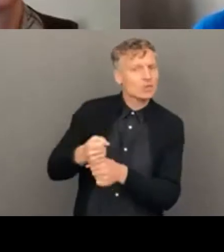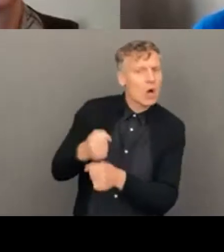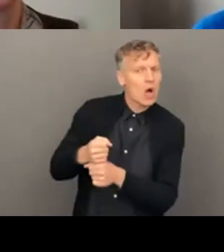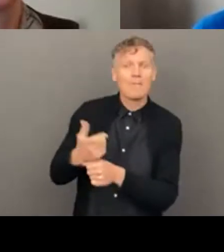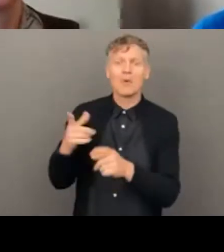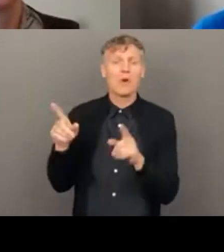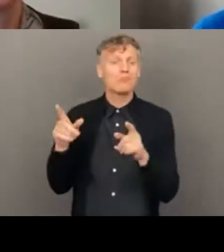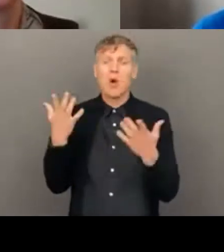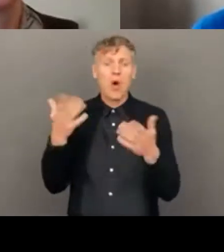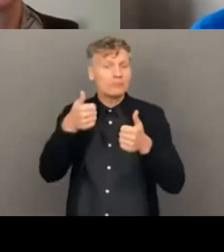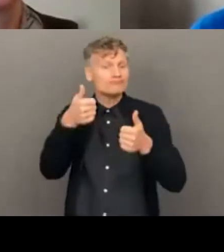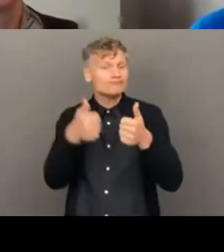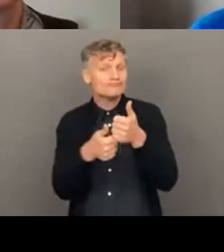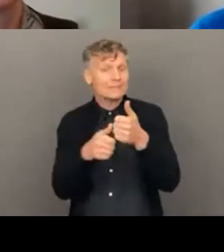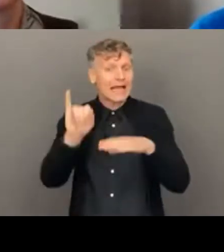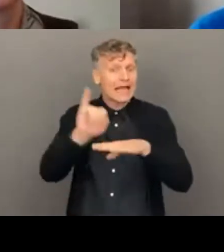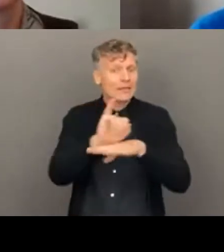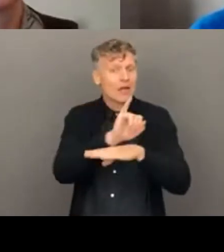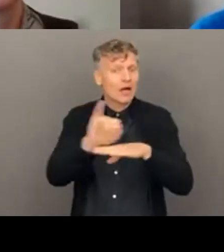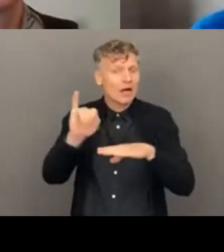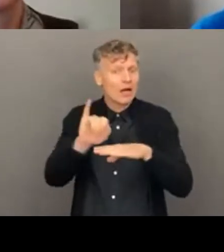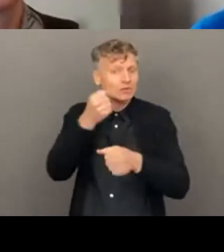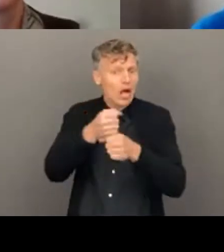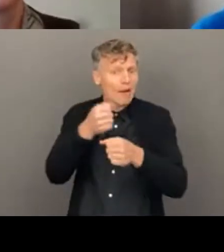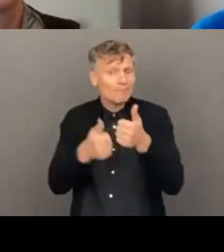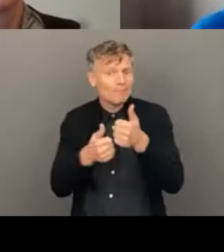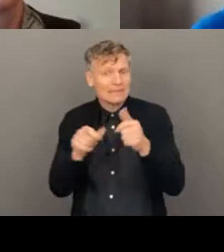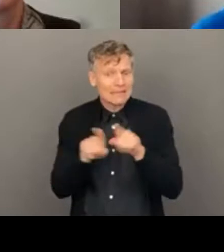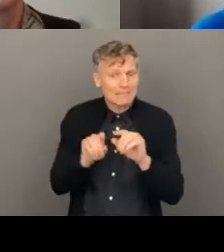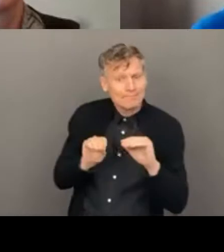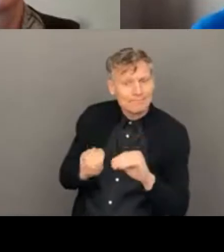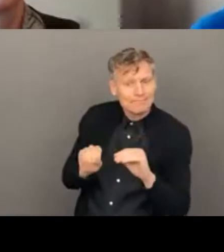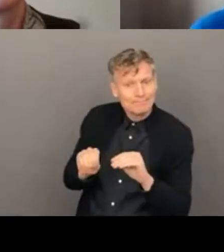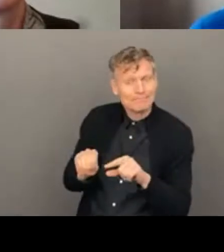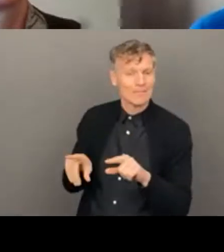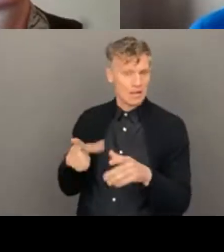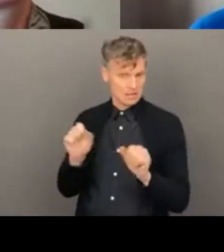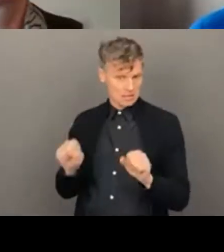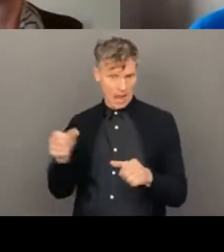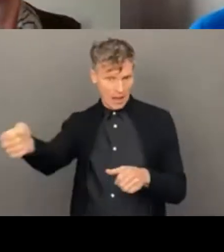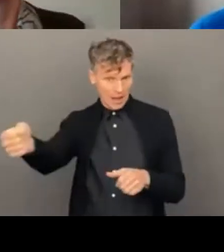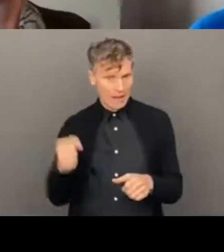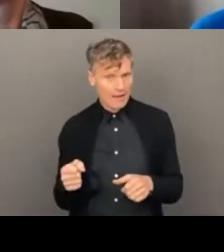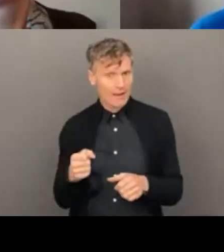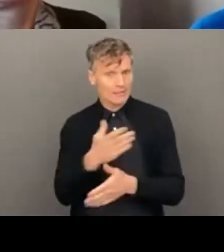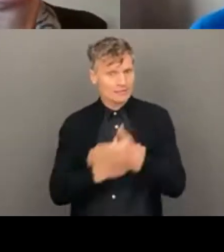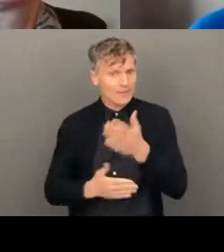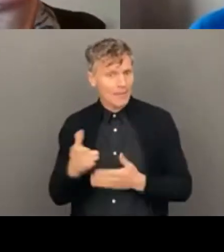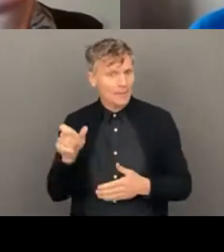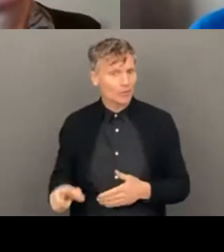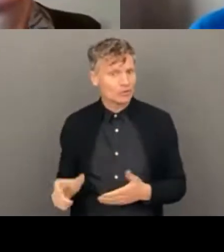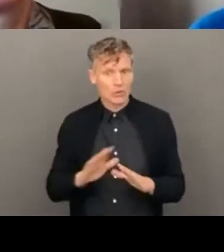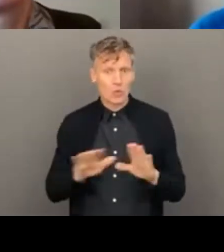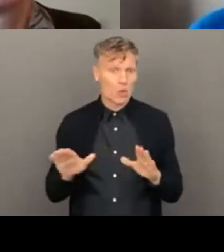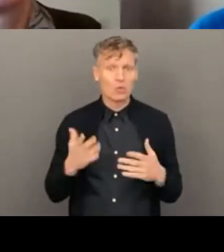schemes. I think there's a lot we want to build on and learn from those approaches. And I guess my final observation is